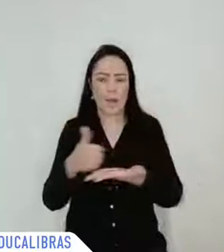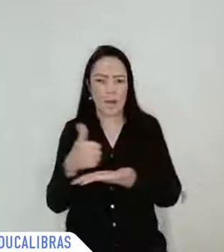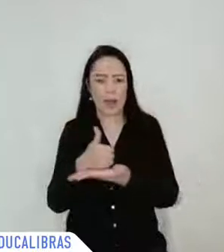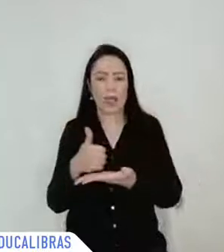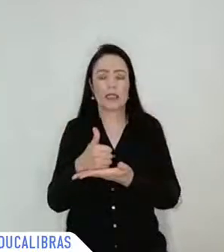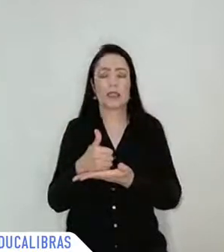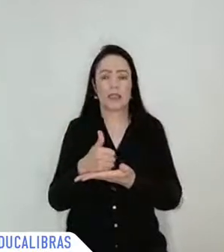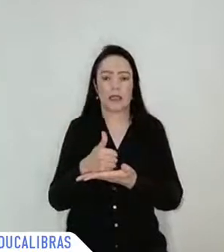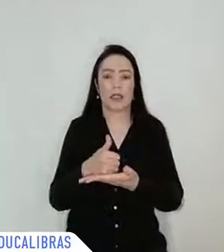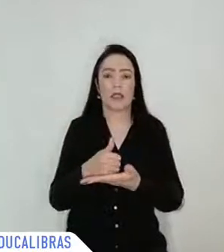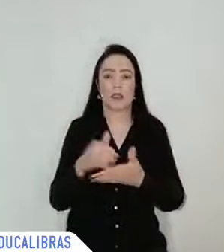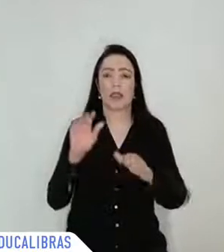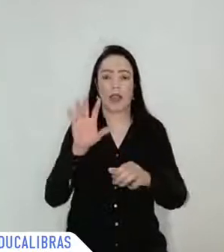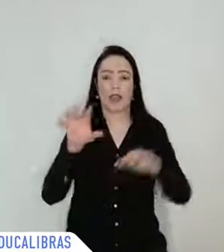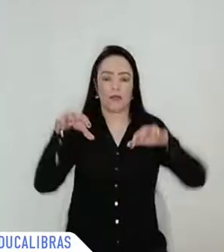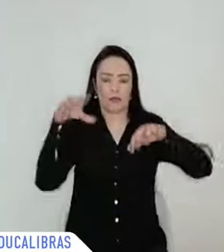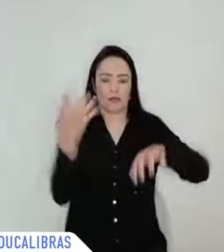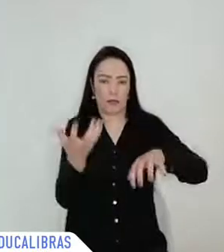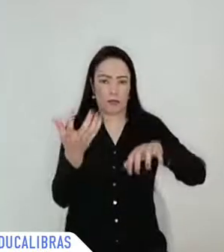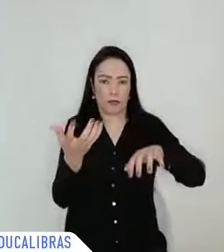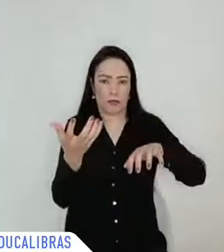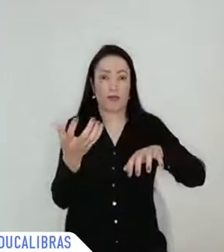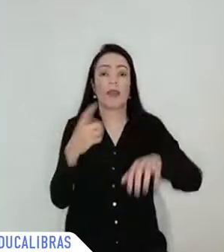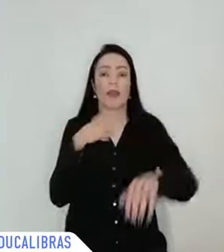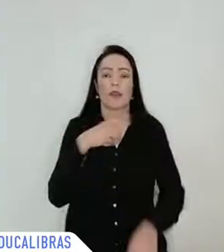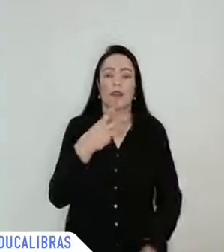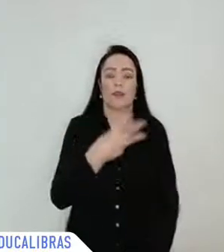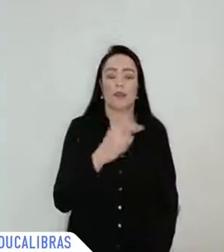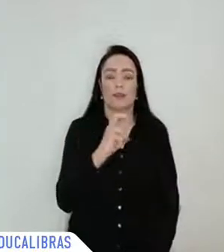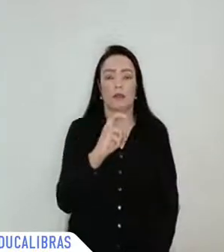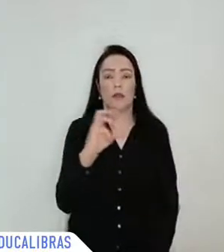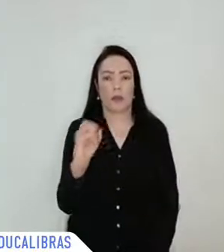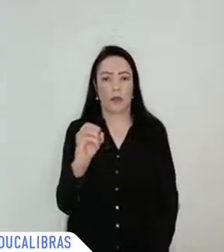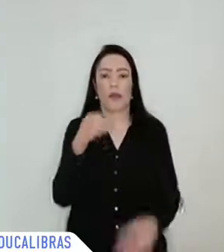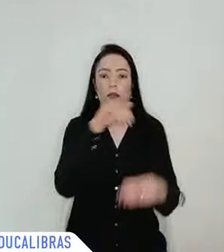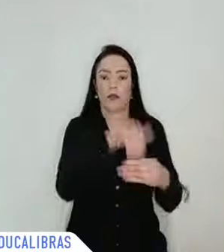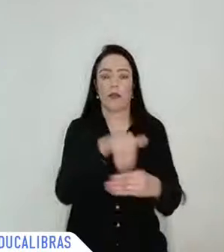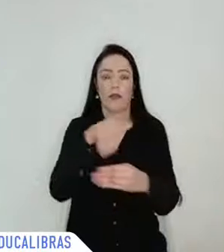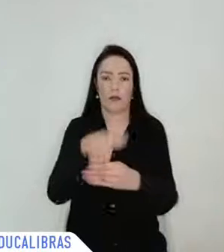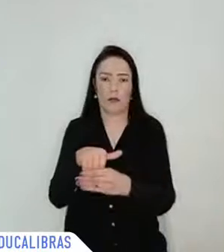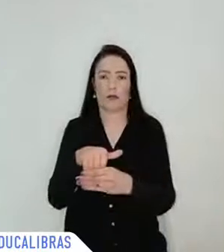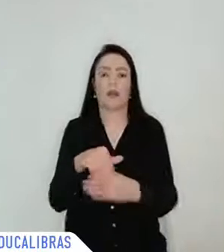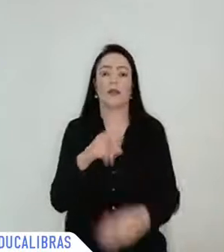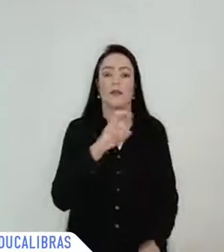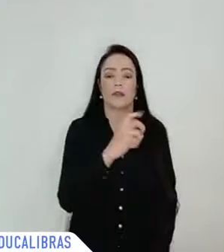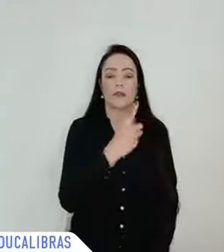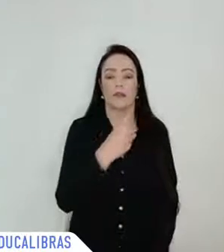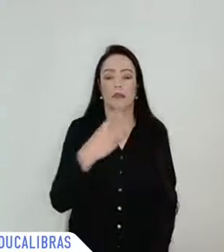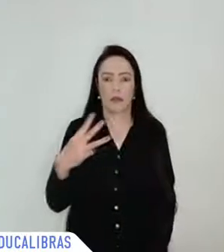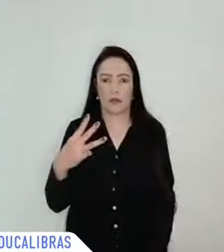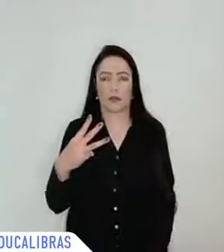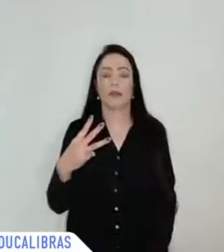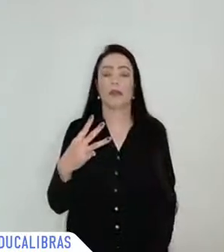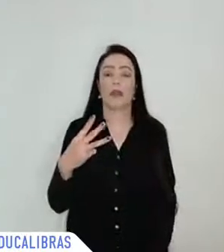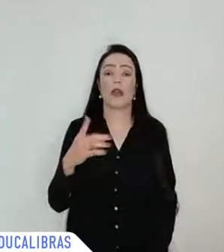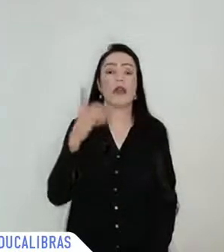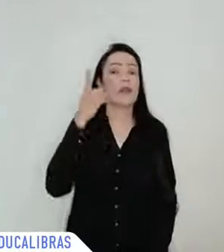that support Bolsonaro. They have 350 votes out